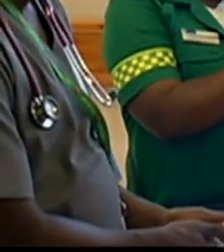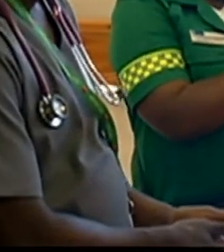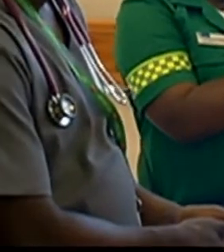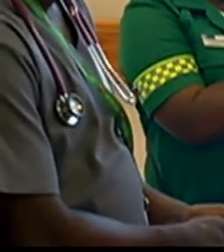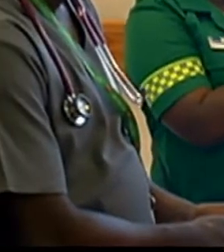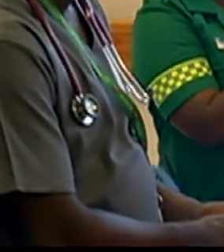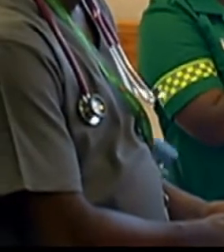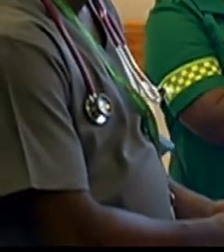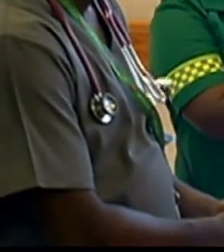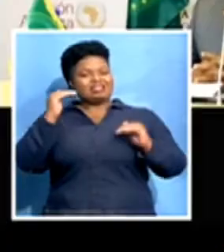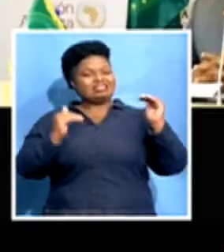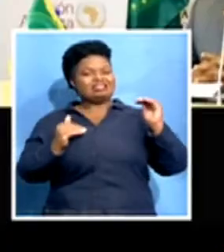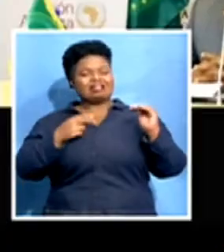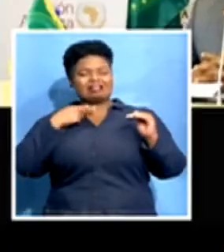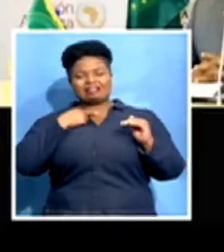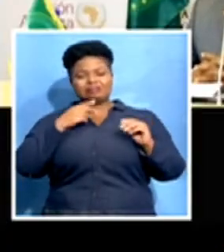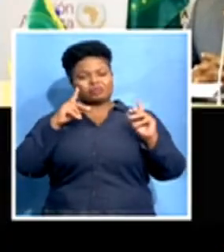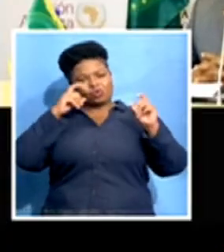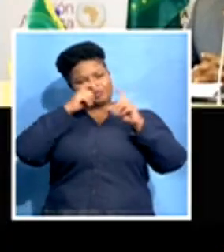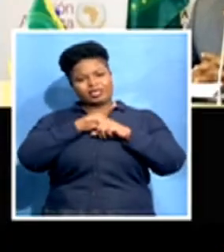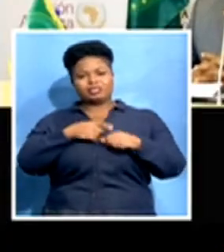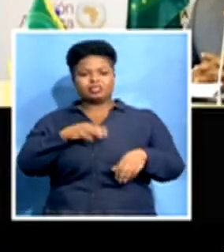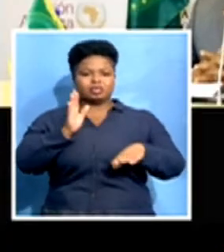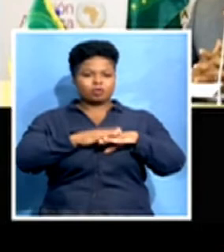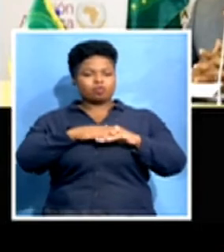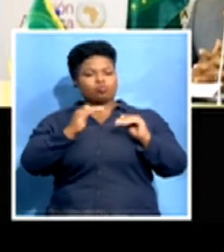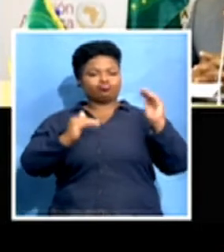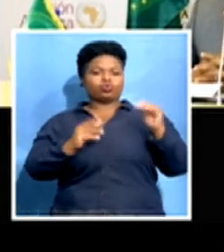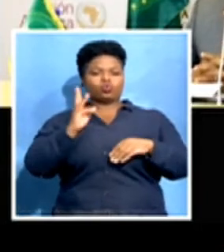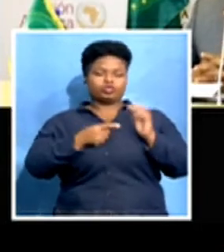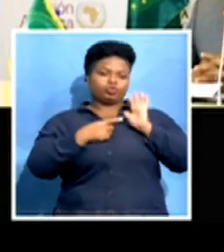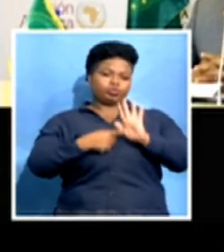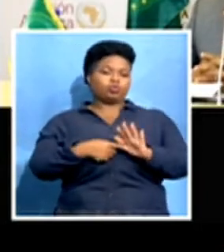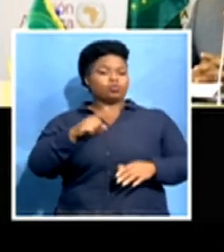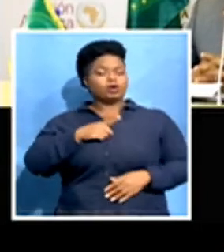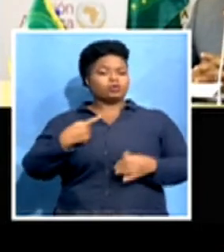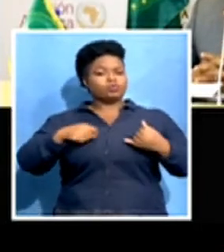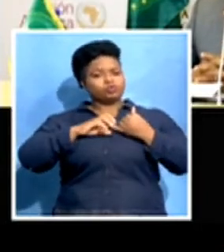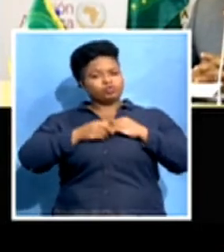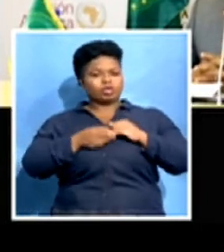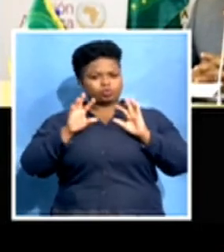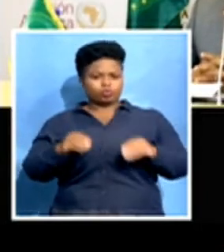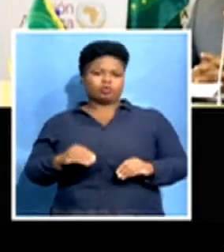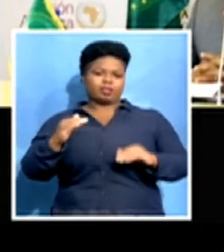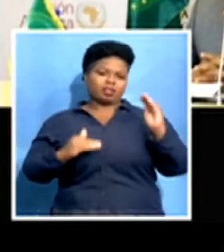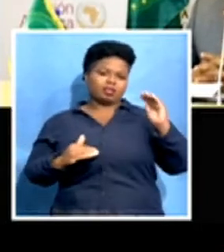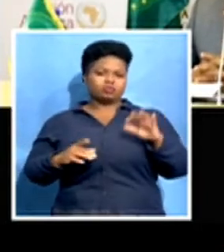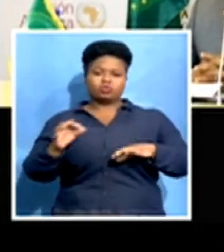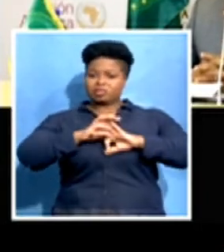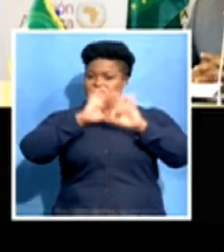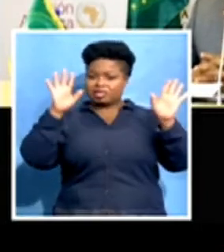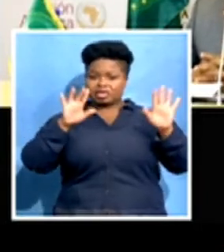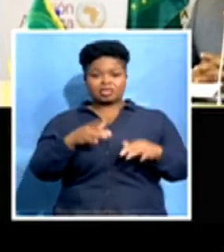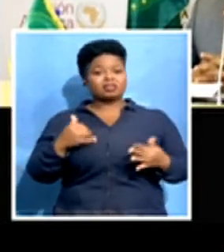further exacerbates the inequities that we are all trying to fight against. So our position is clear that we cannot at this